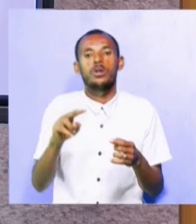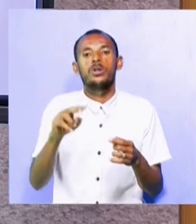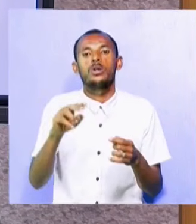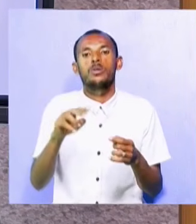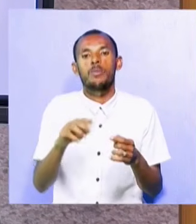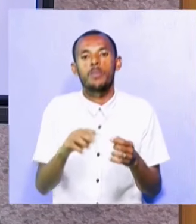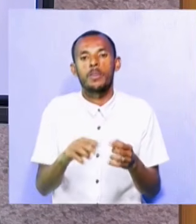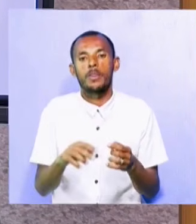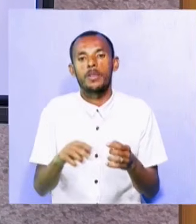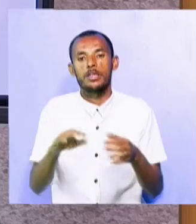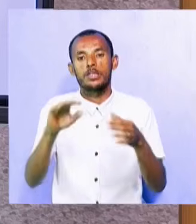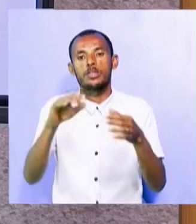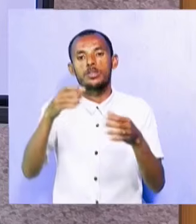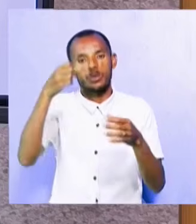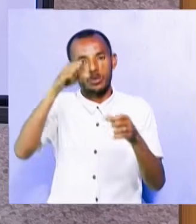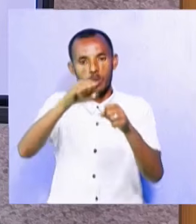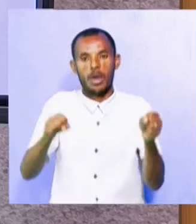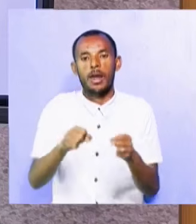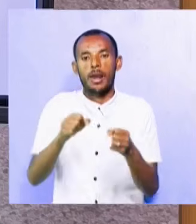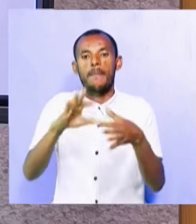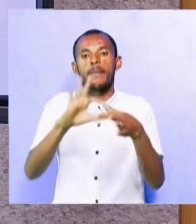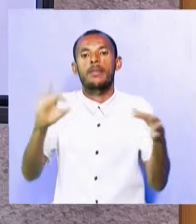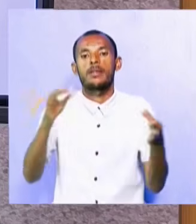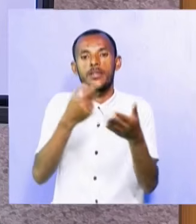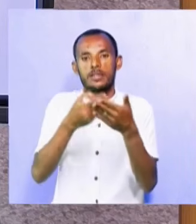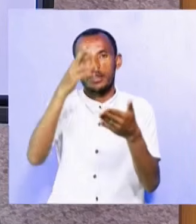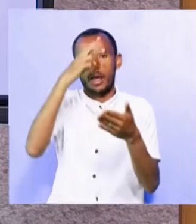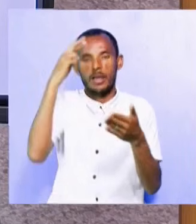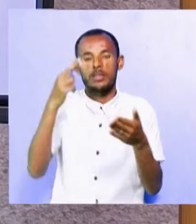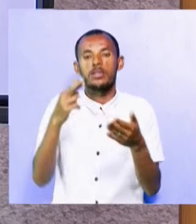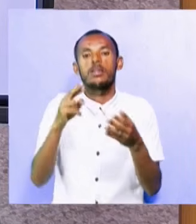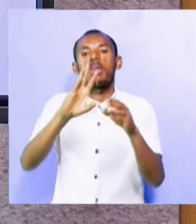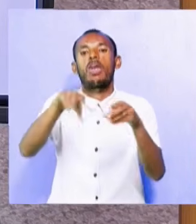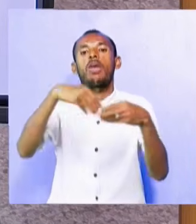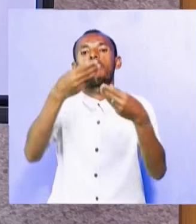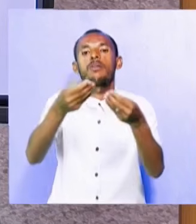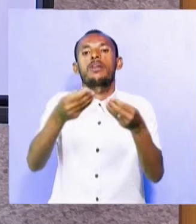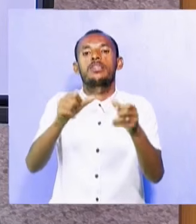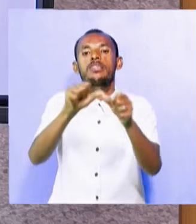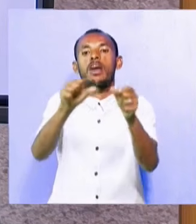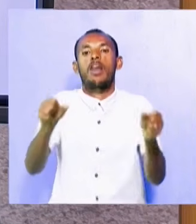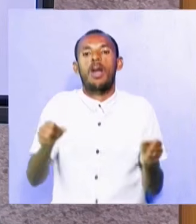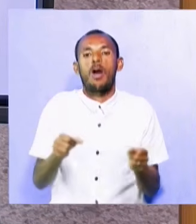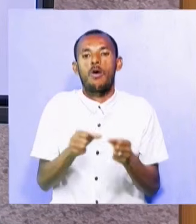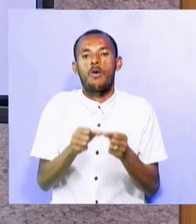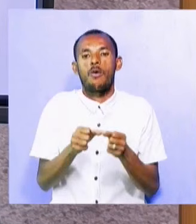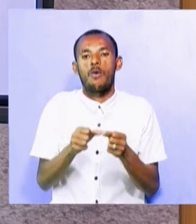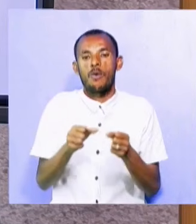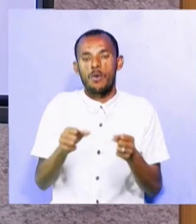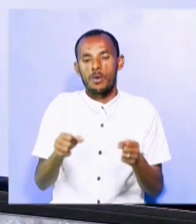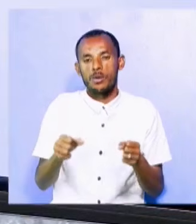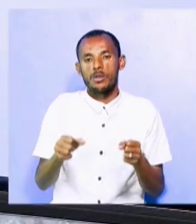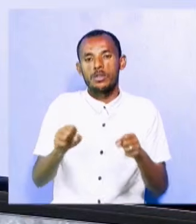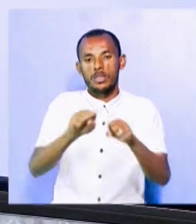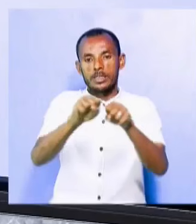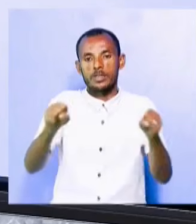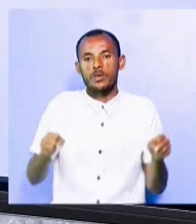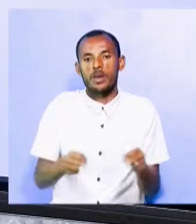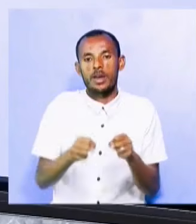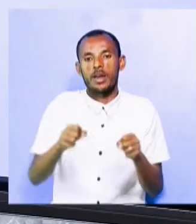Okay, so in this case, what is given, the area of the square patio is given, which